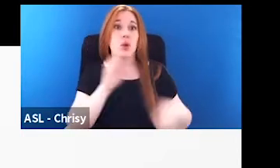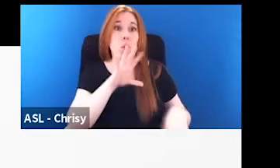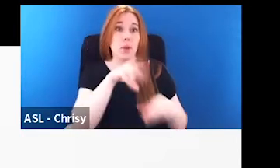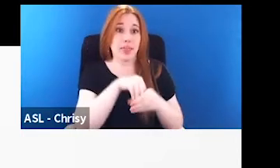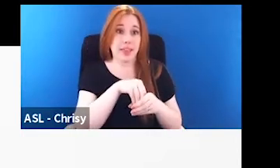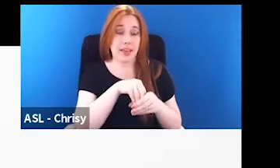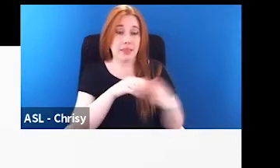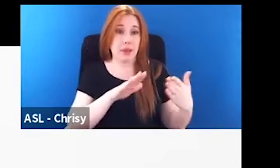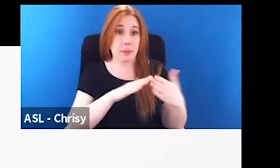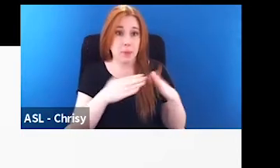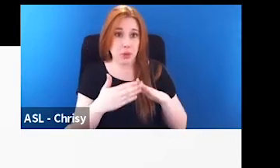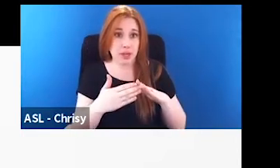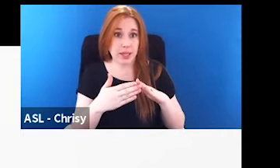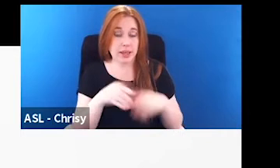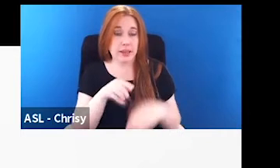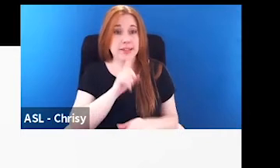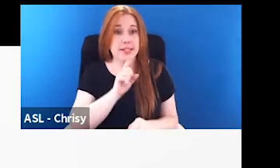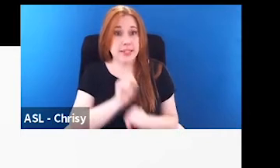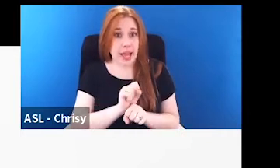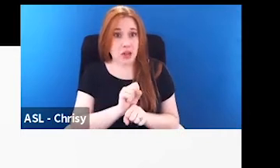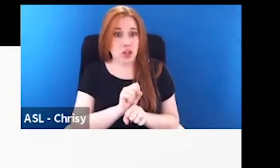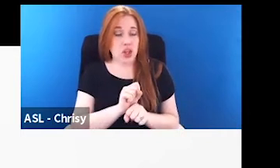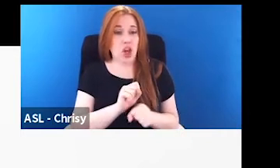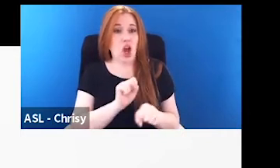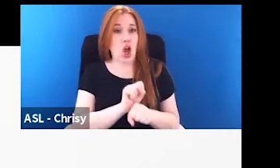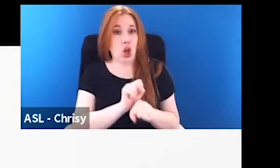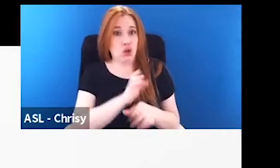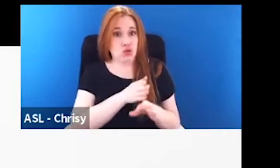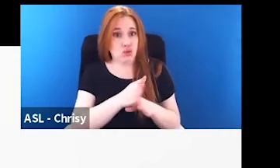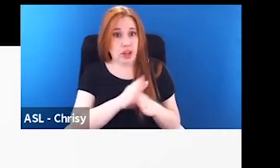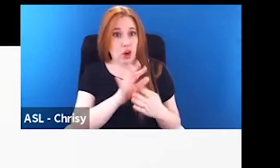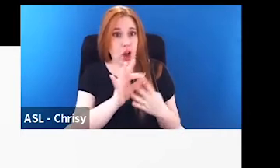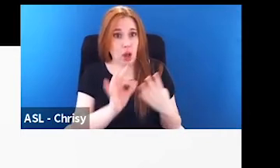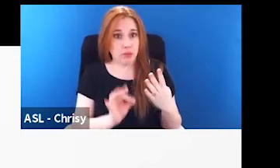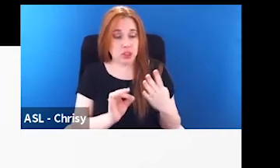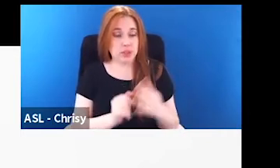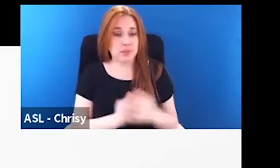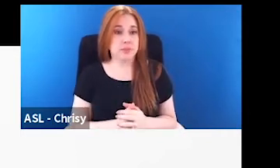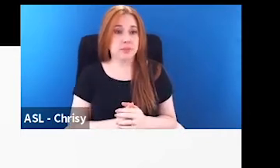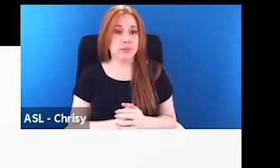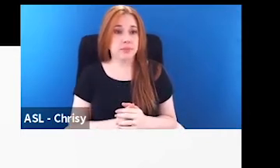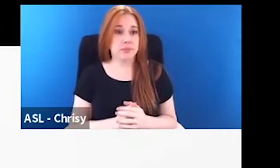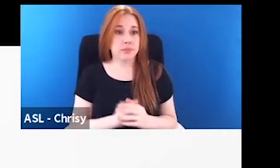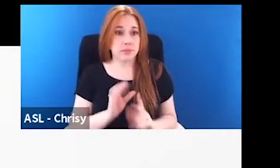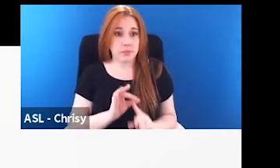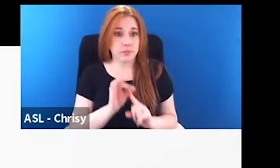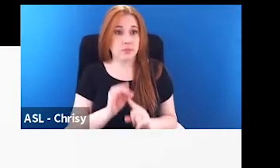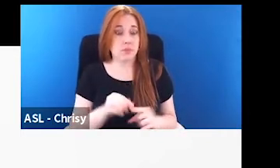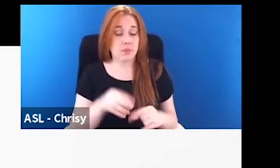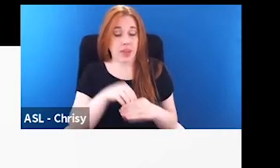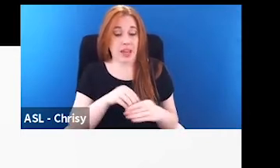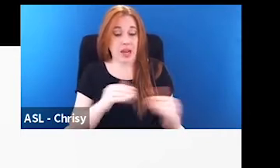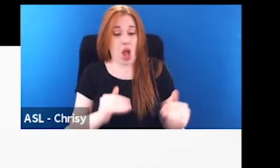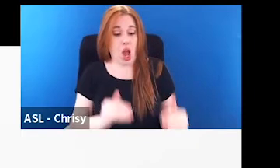the community, that this is actually a career option. So especially in those underserved